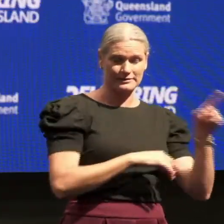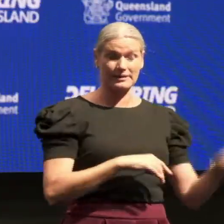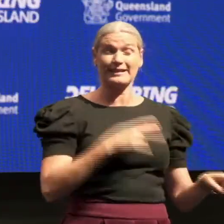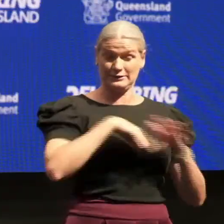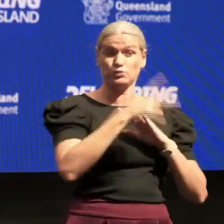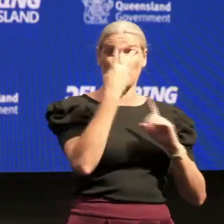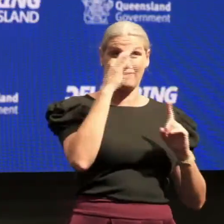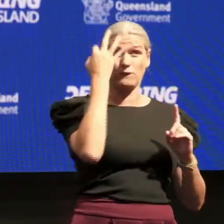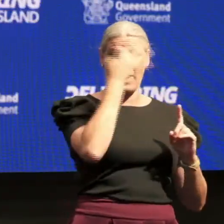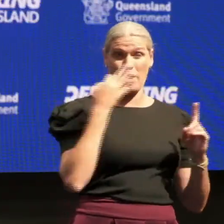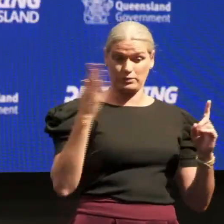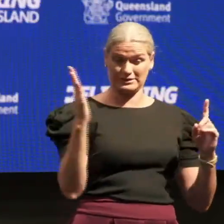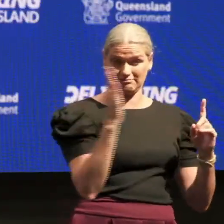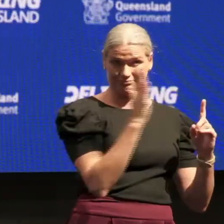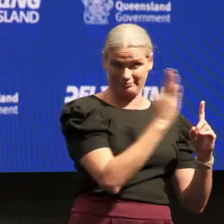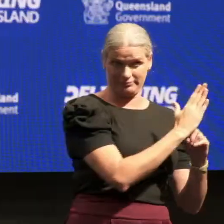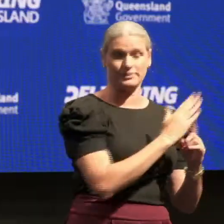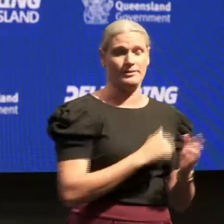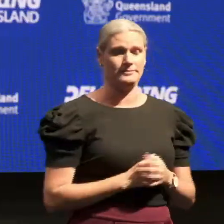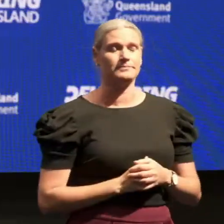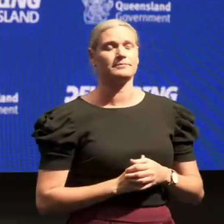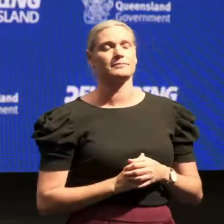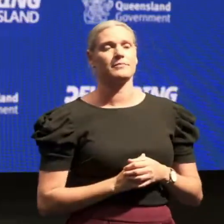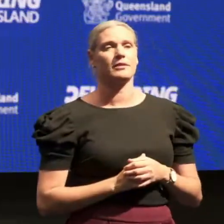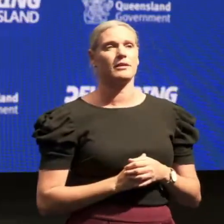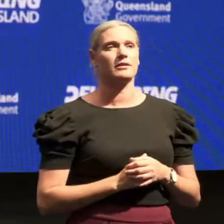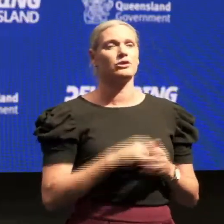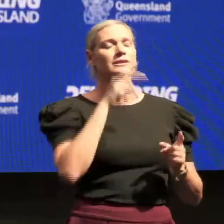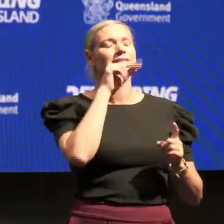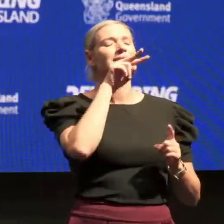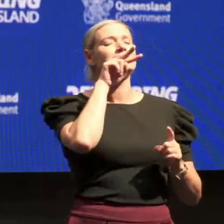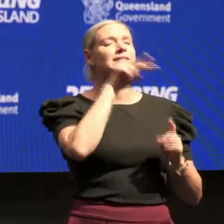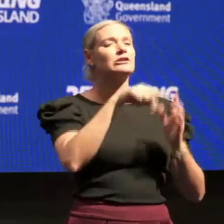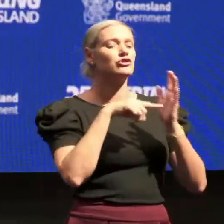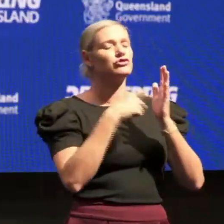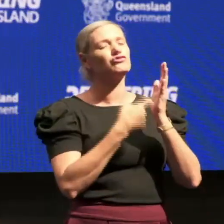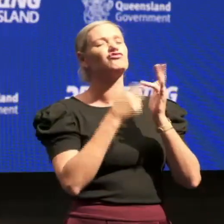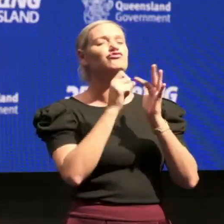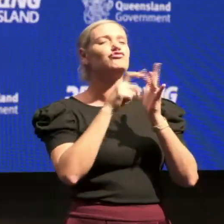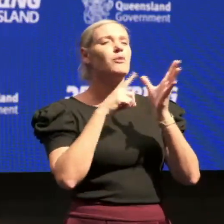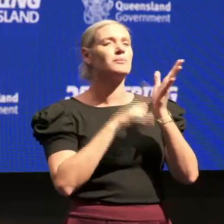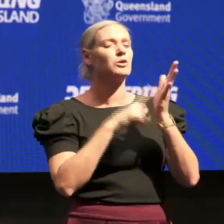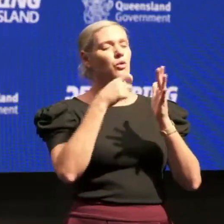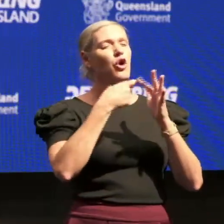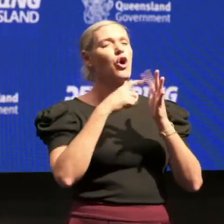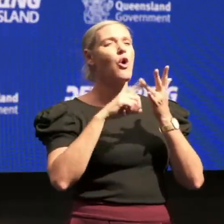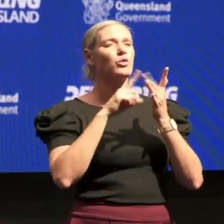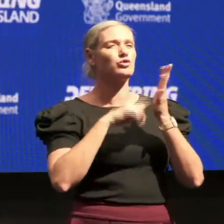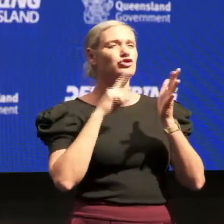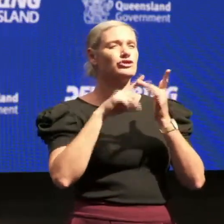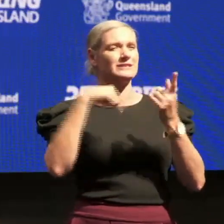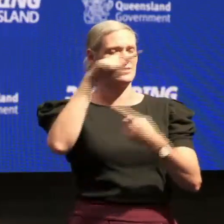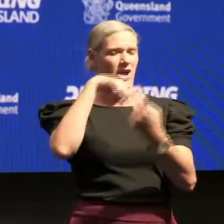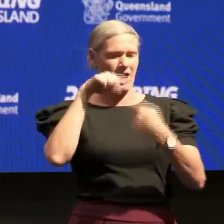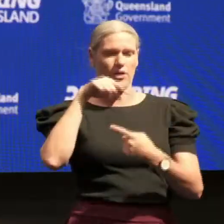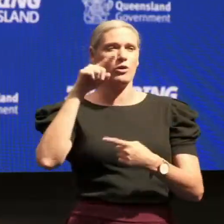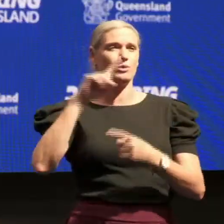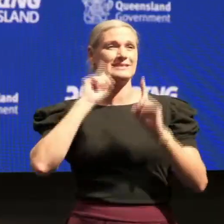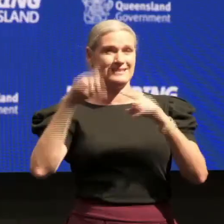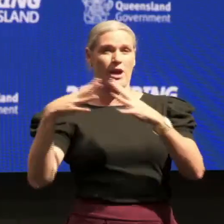next 24 hours as the remnants of Tropical Cyclone Koji continues to